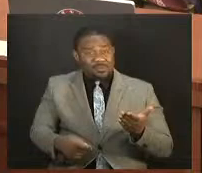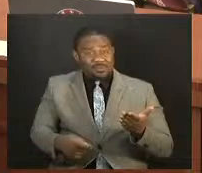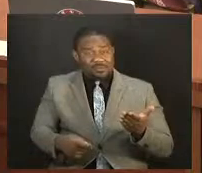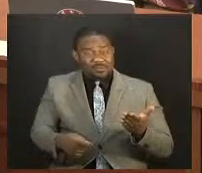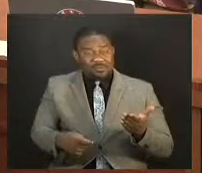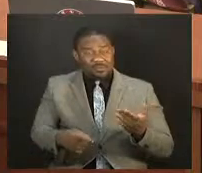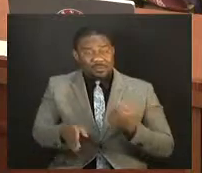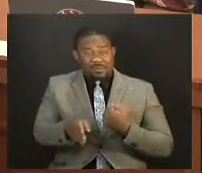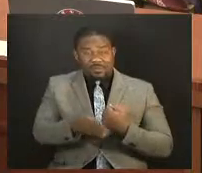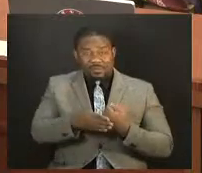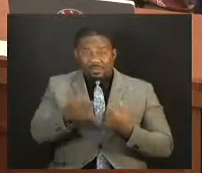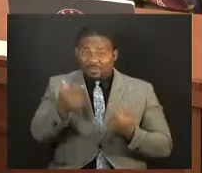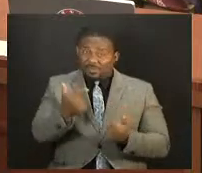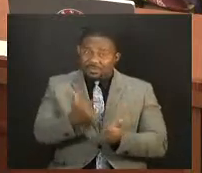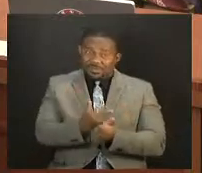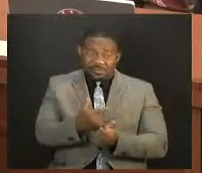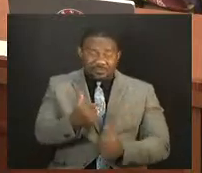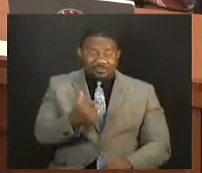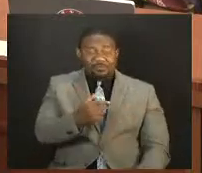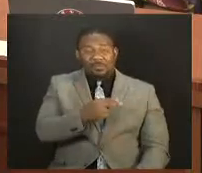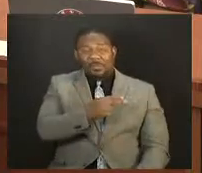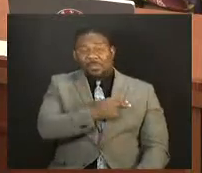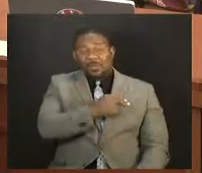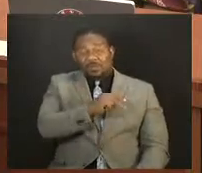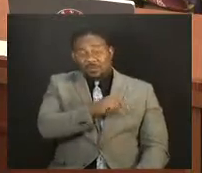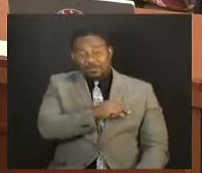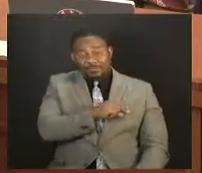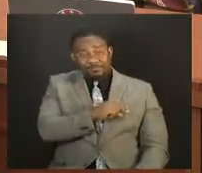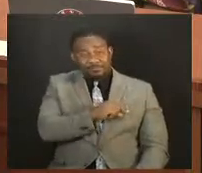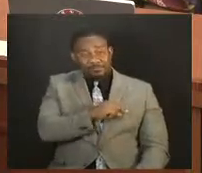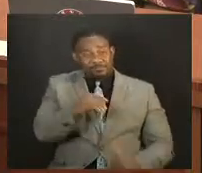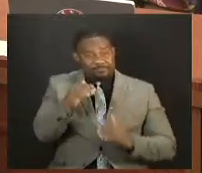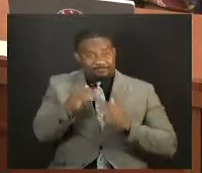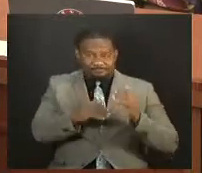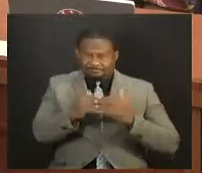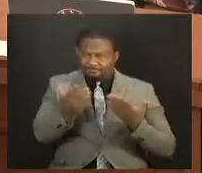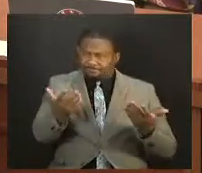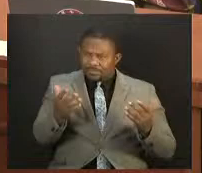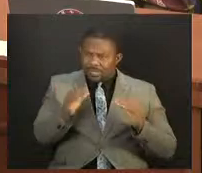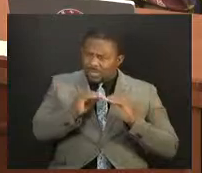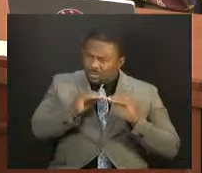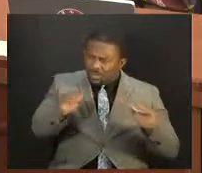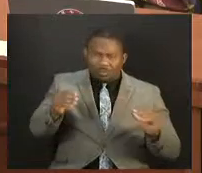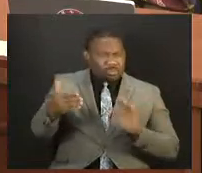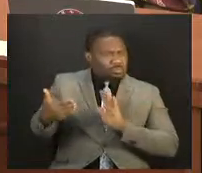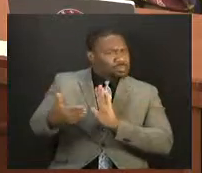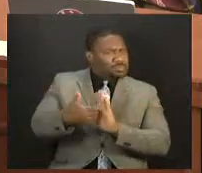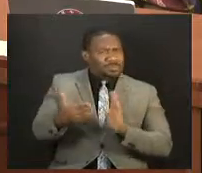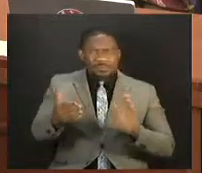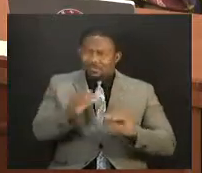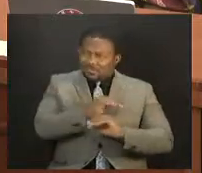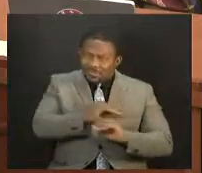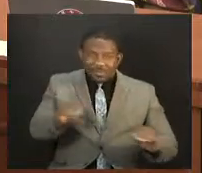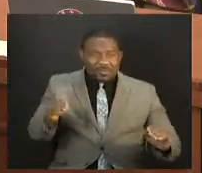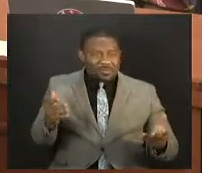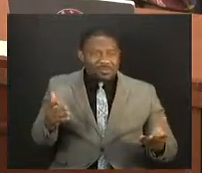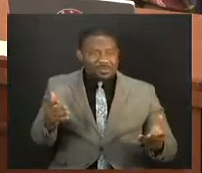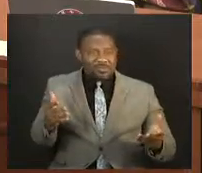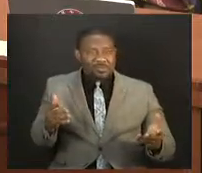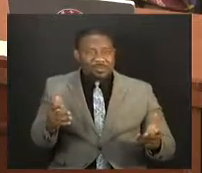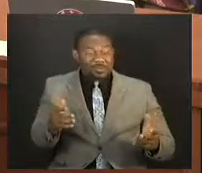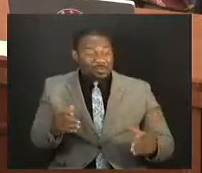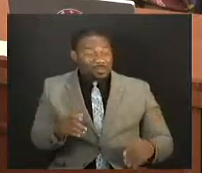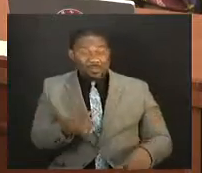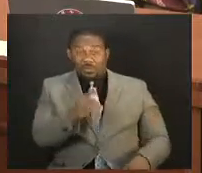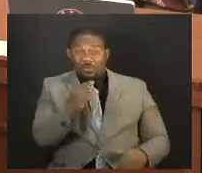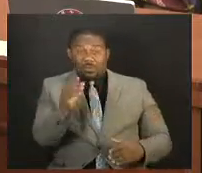the Bank of Ghana head office building. Nobody objected in this House. Nobody. The only matter that you